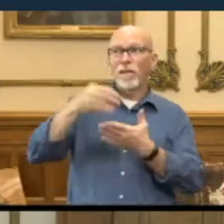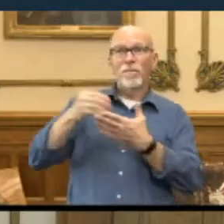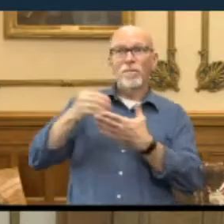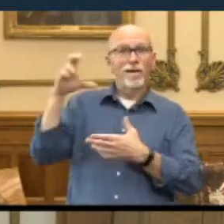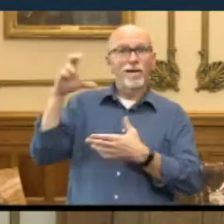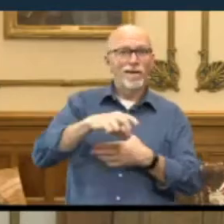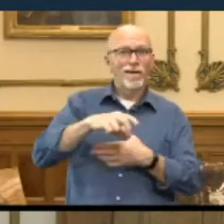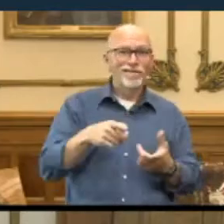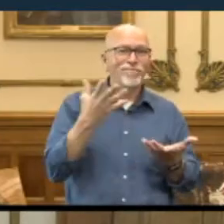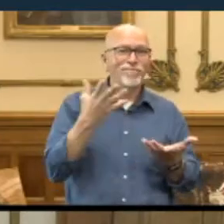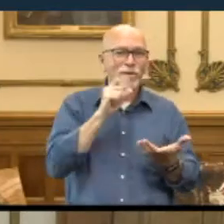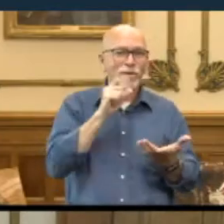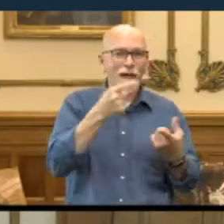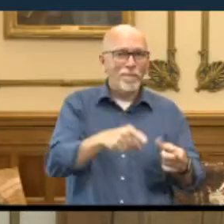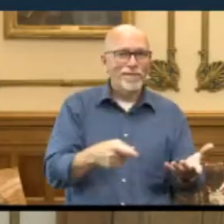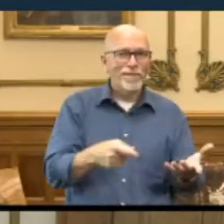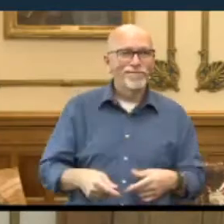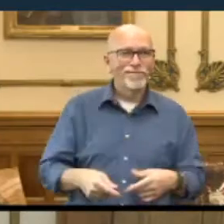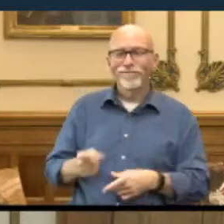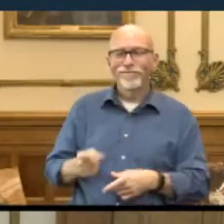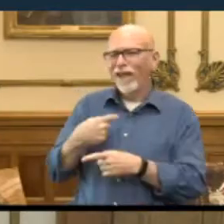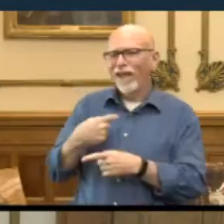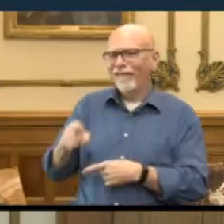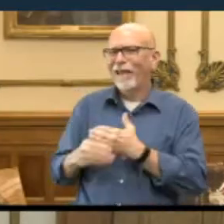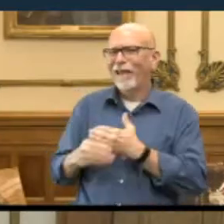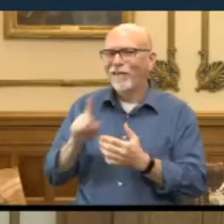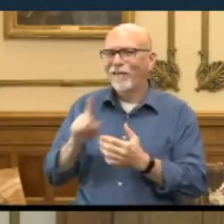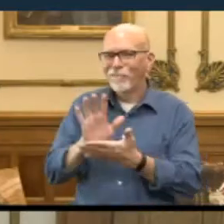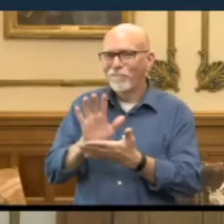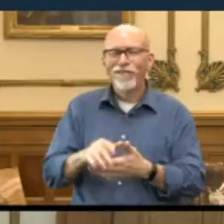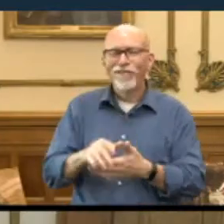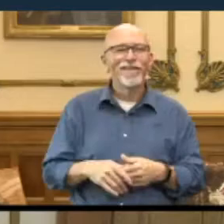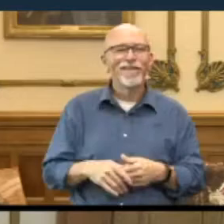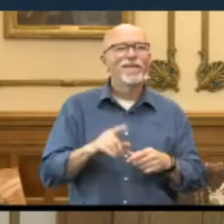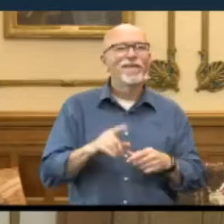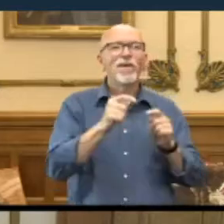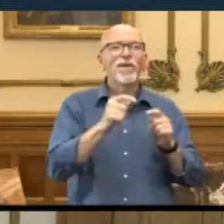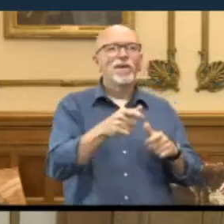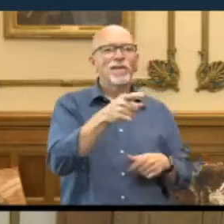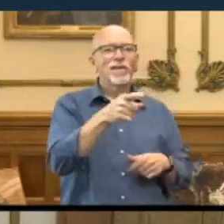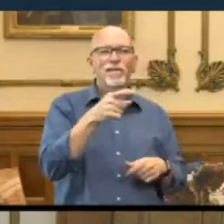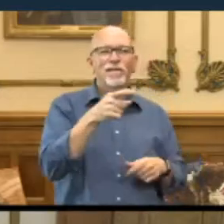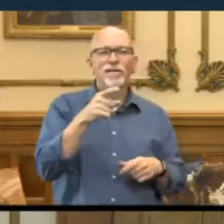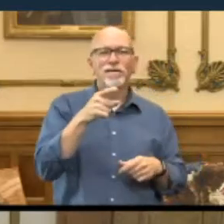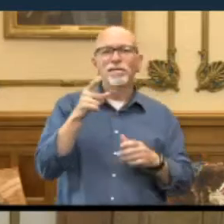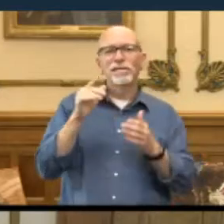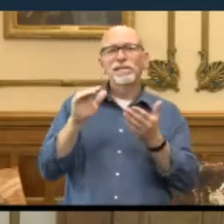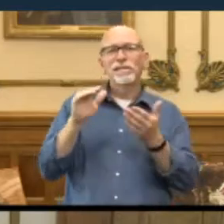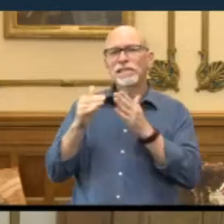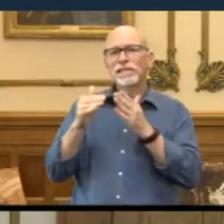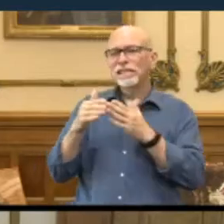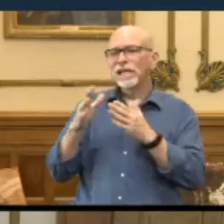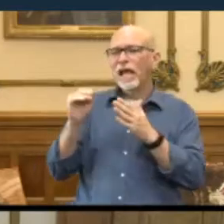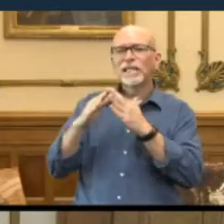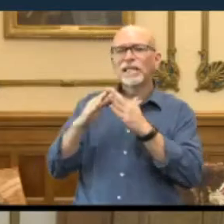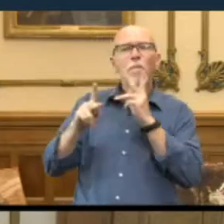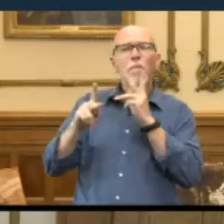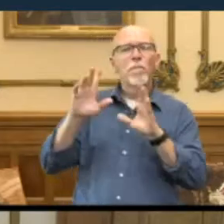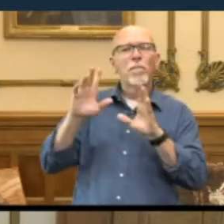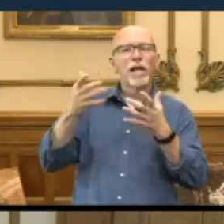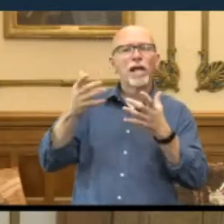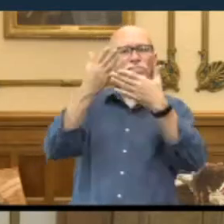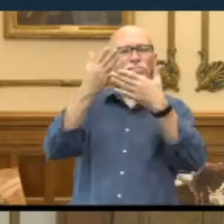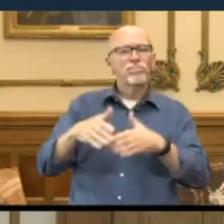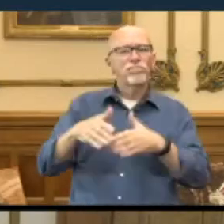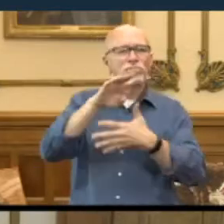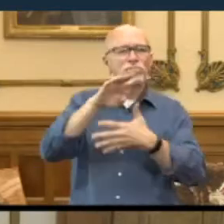you? I had to get my basketball reference in there, but it wouldn't have happened. And just real quick, just give the city and town population breakdown, kind of